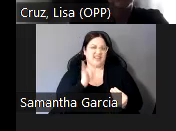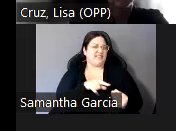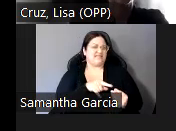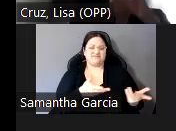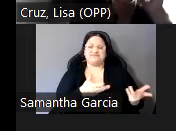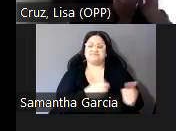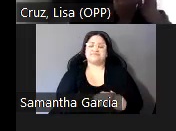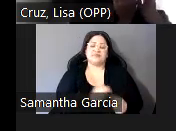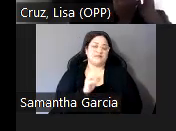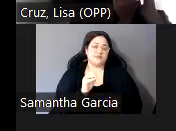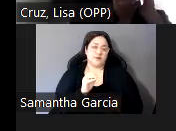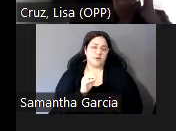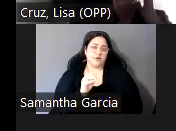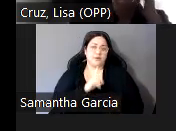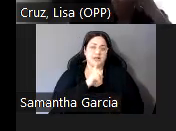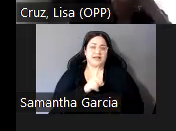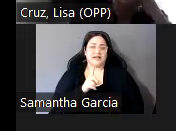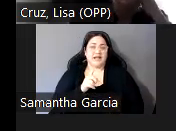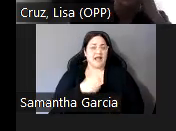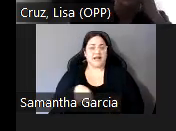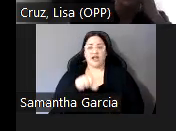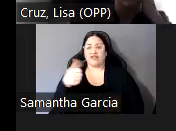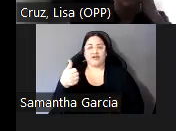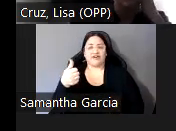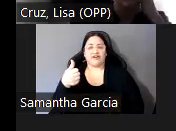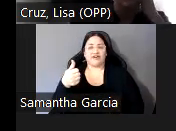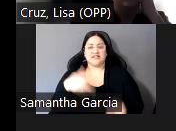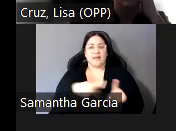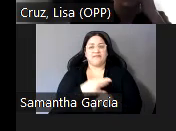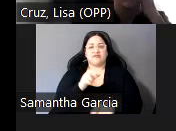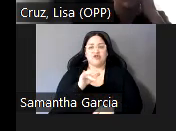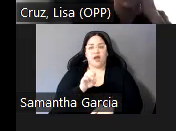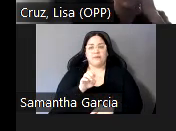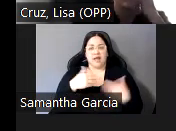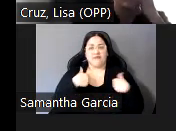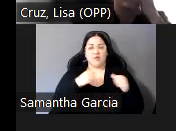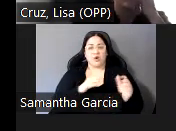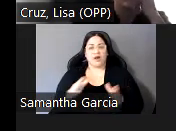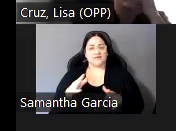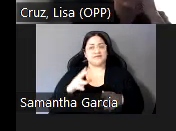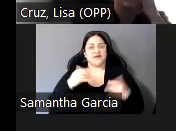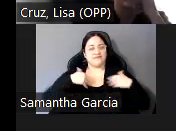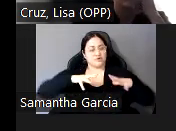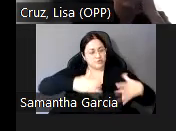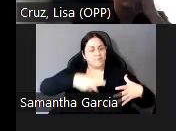they make up every sort of cultural background, or they come from everywhere around the world.